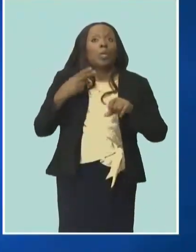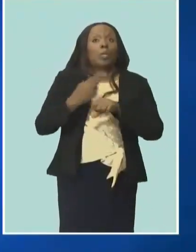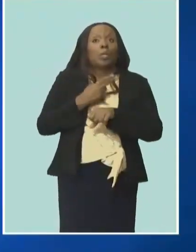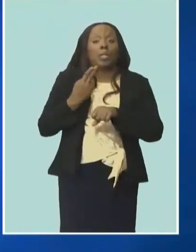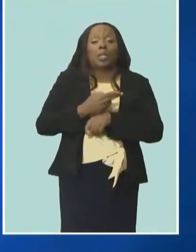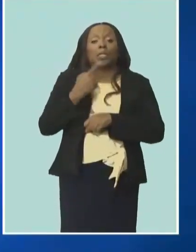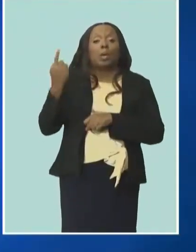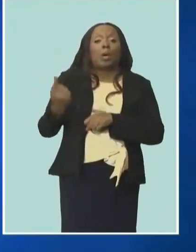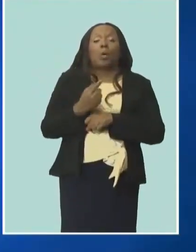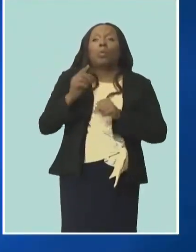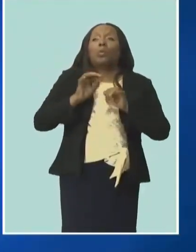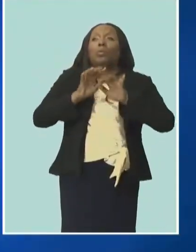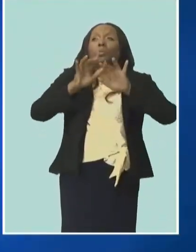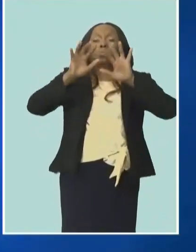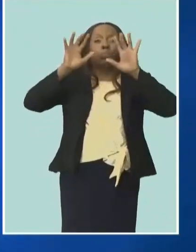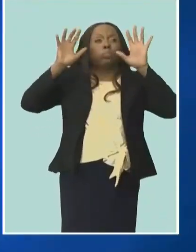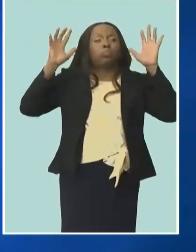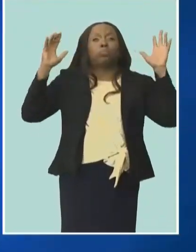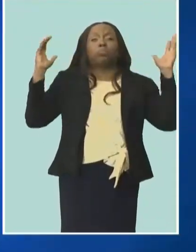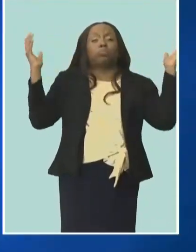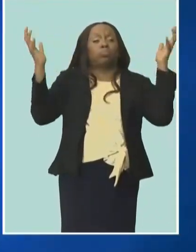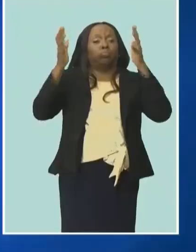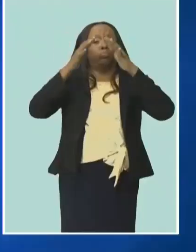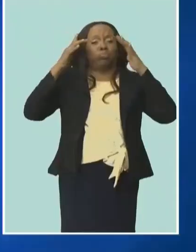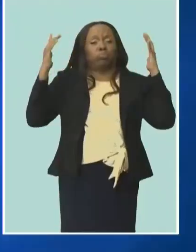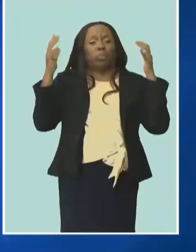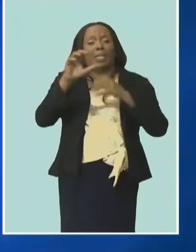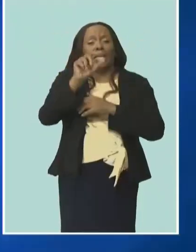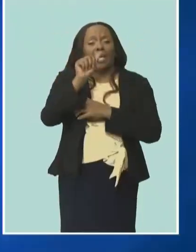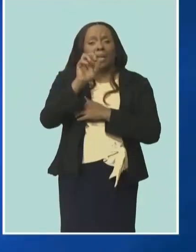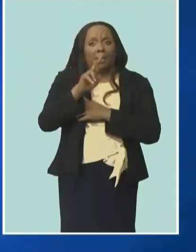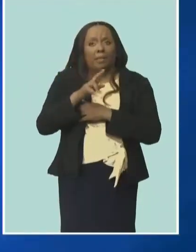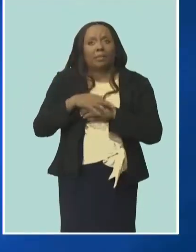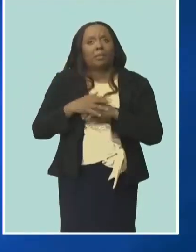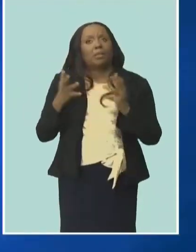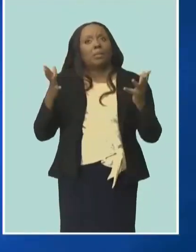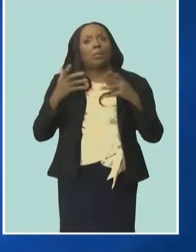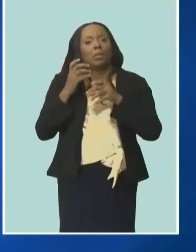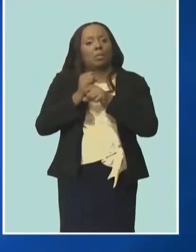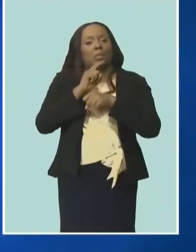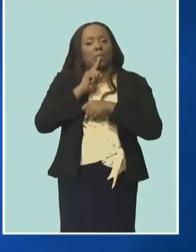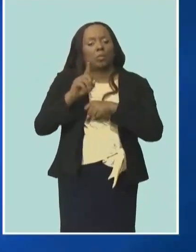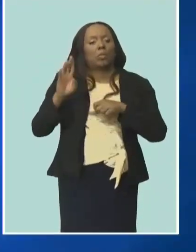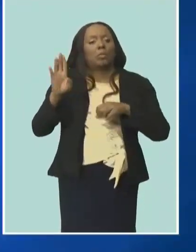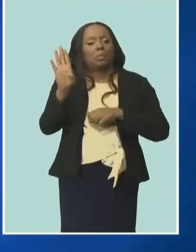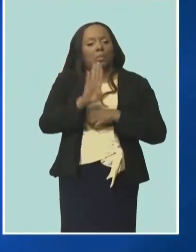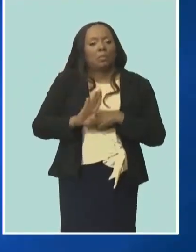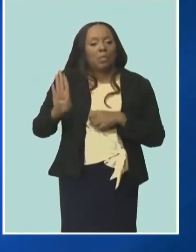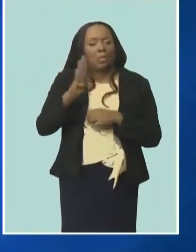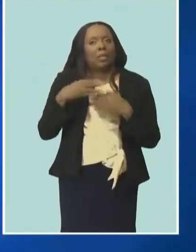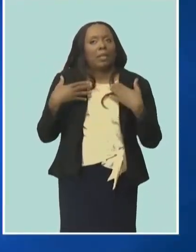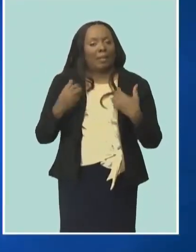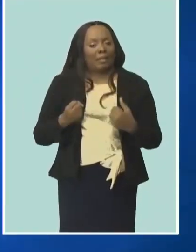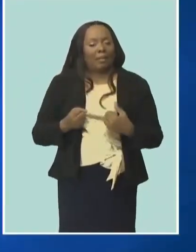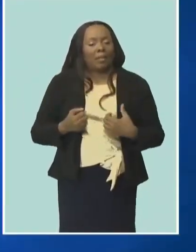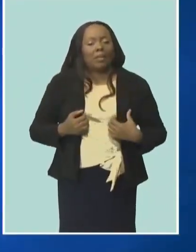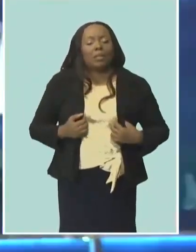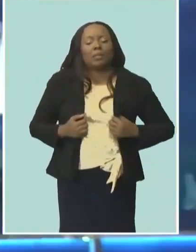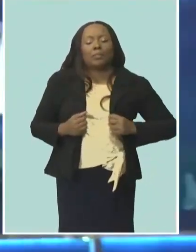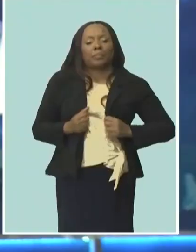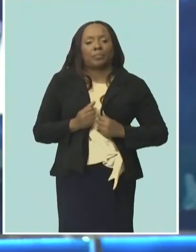Barnett says business is encouraging and he is committed to keeping Barbados healthy. Trevor Thorpe for the Business